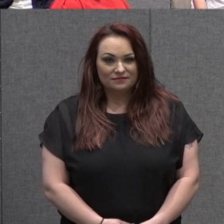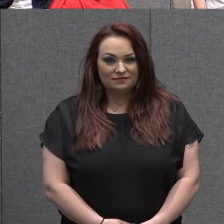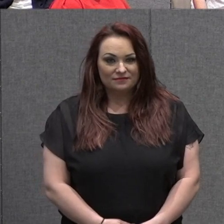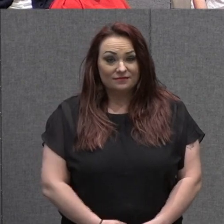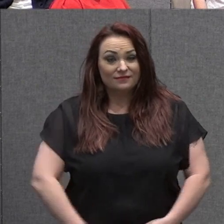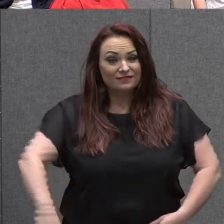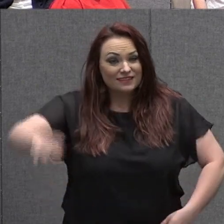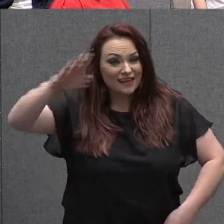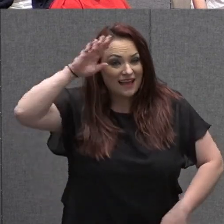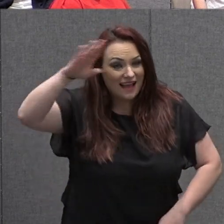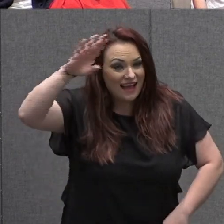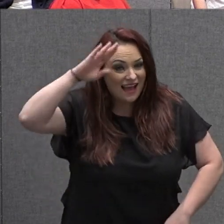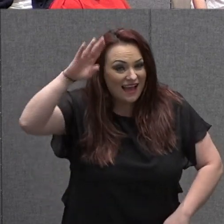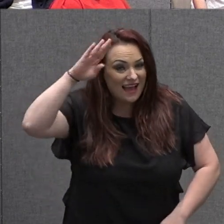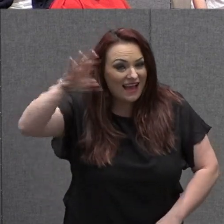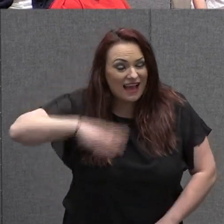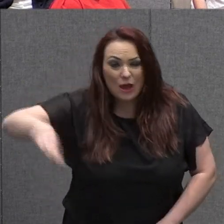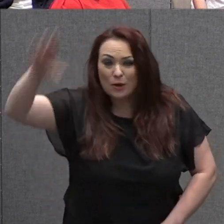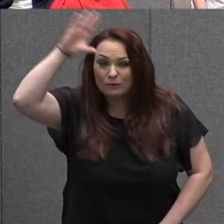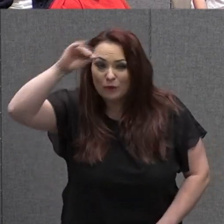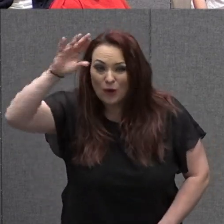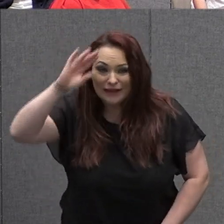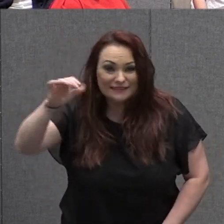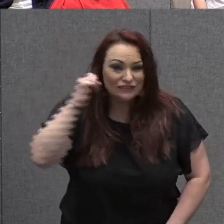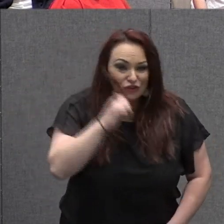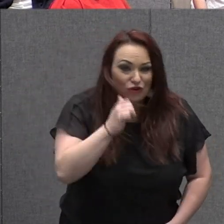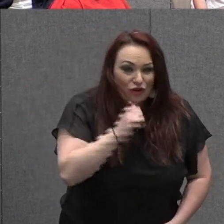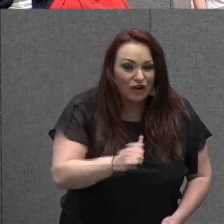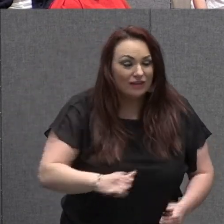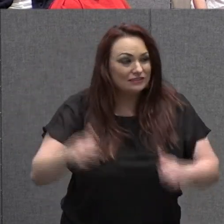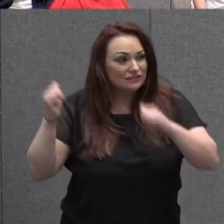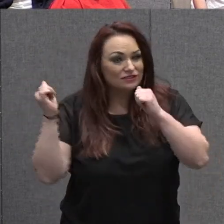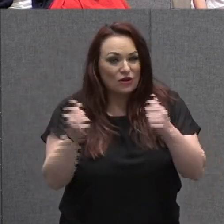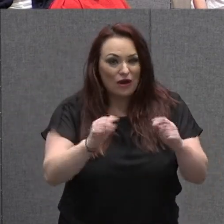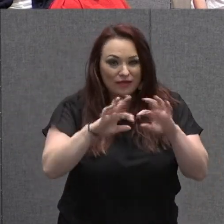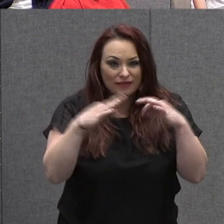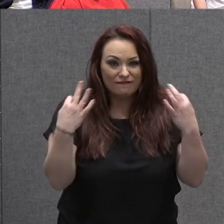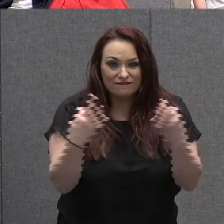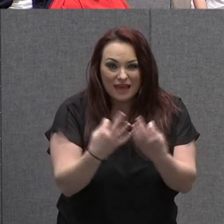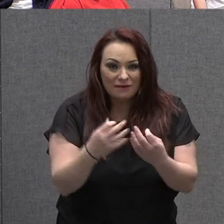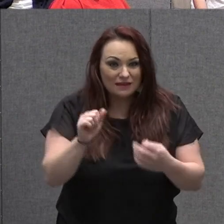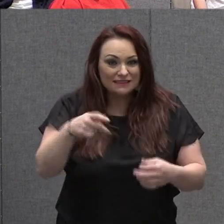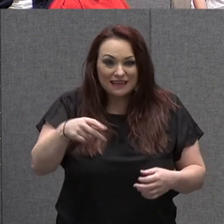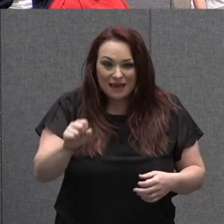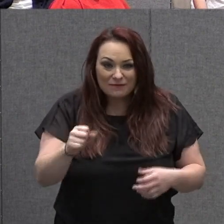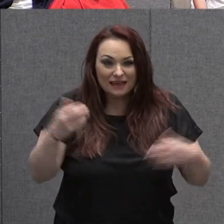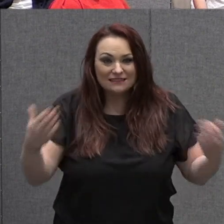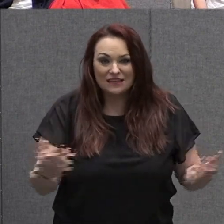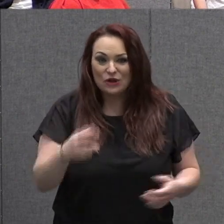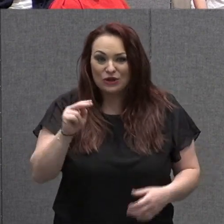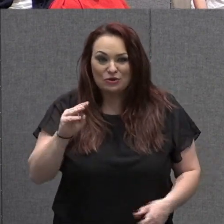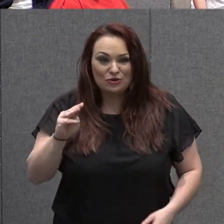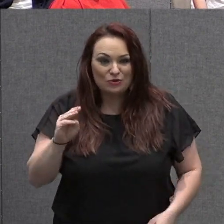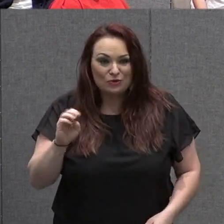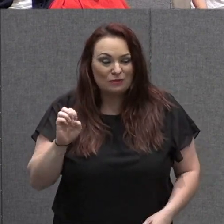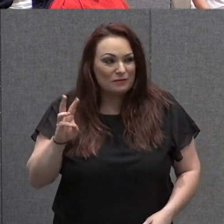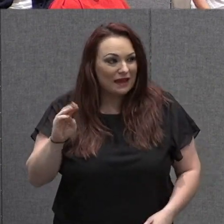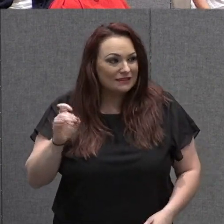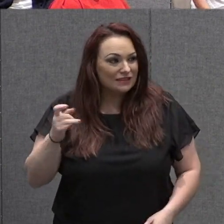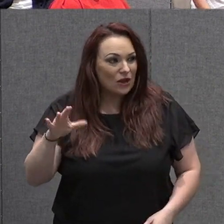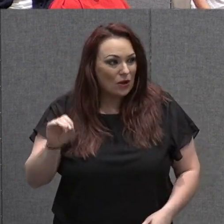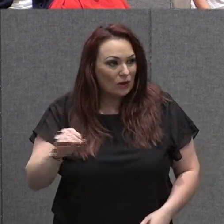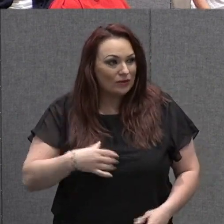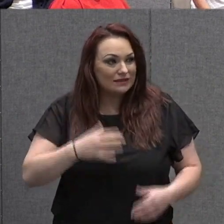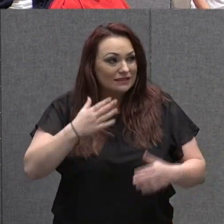Hello, boys and girls. Hello, all the families of APS in New Mexico. Miss Shelley Lay here. It's so good to see